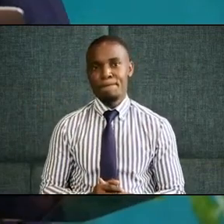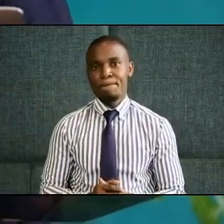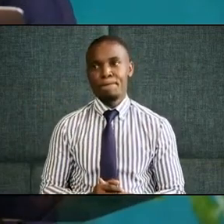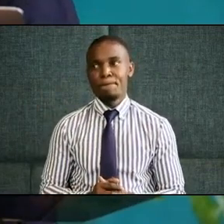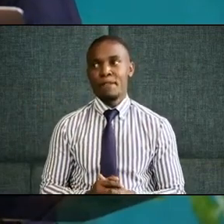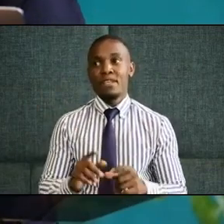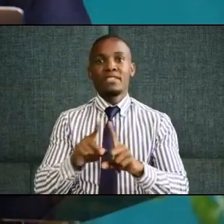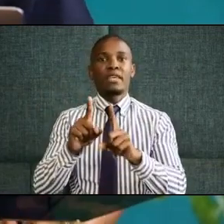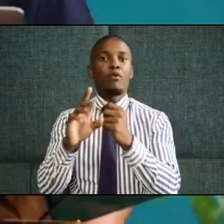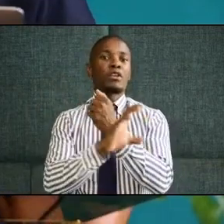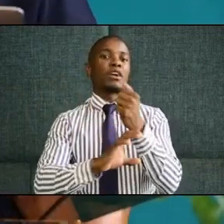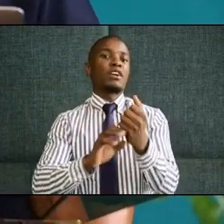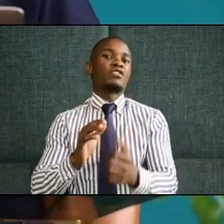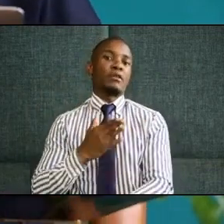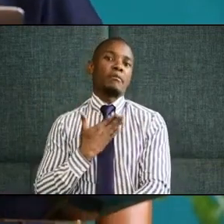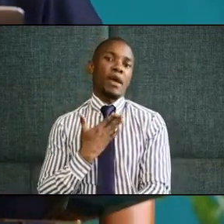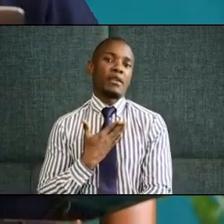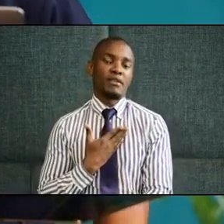Just like my country.